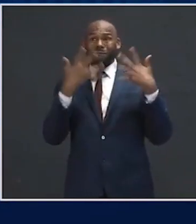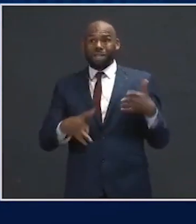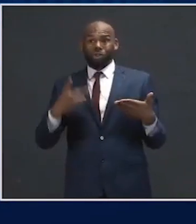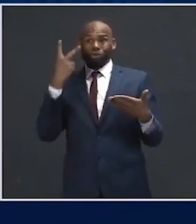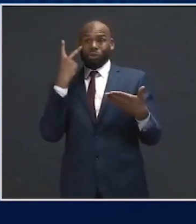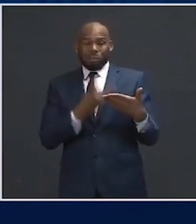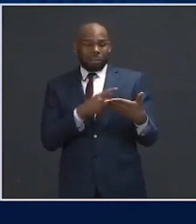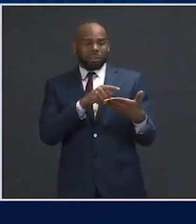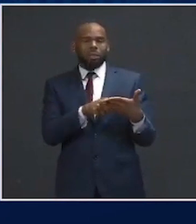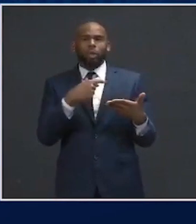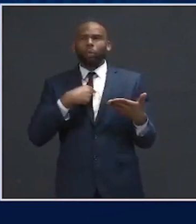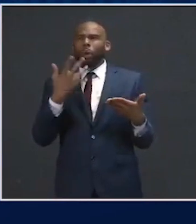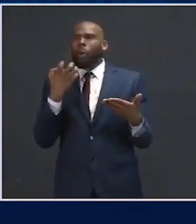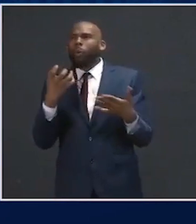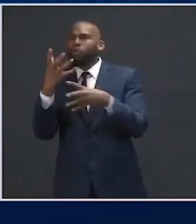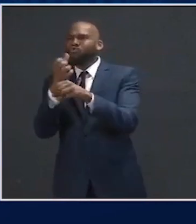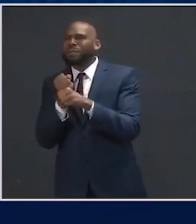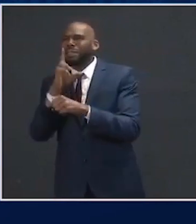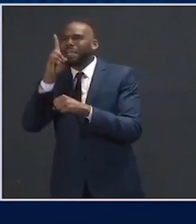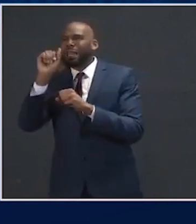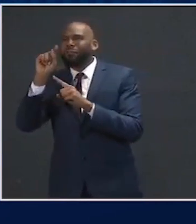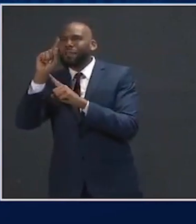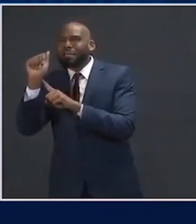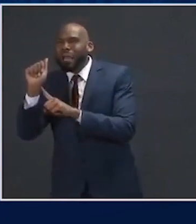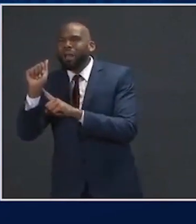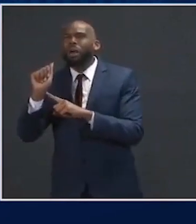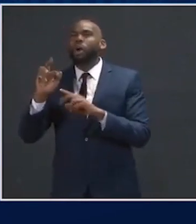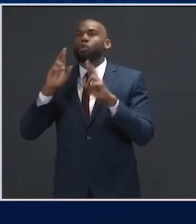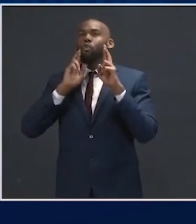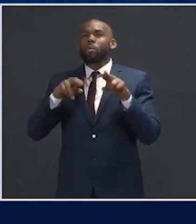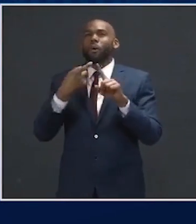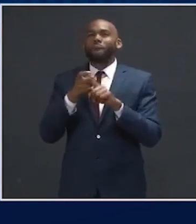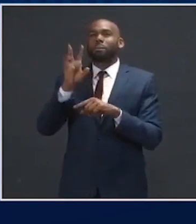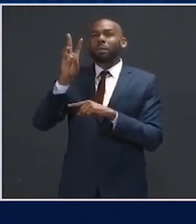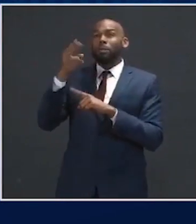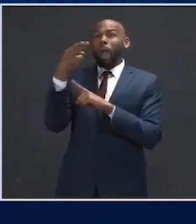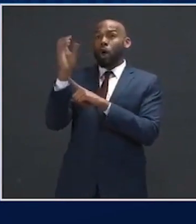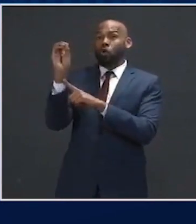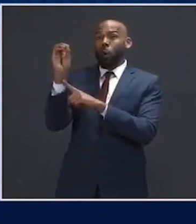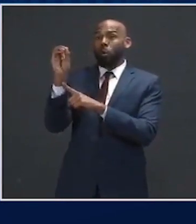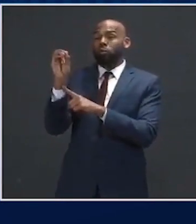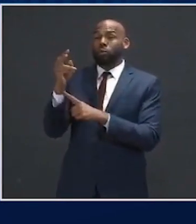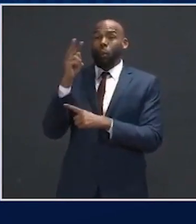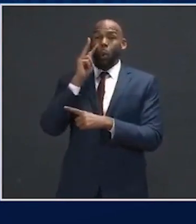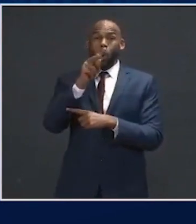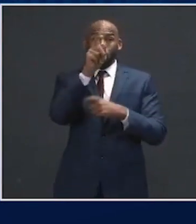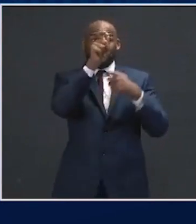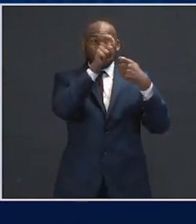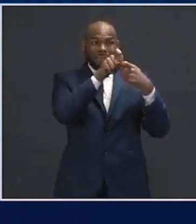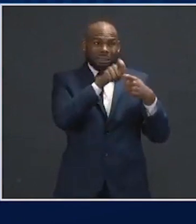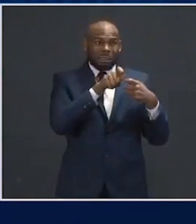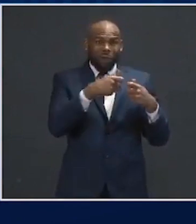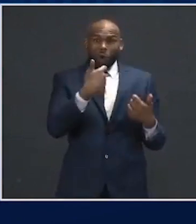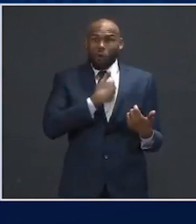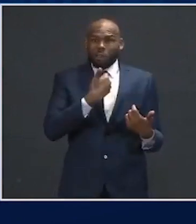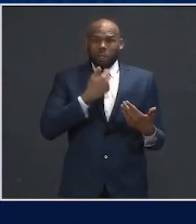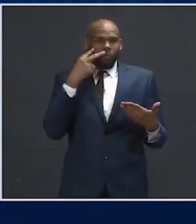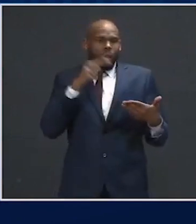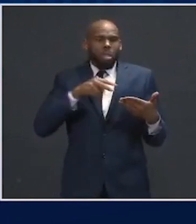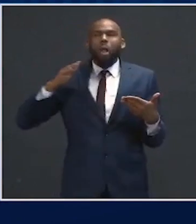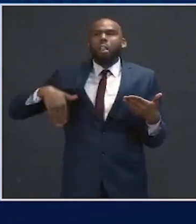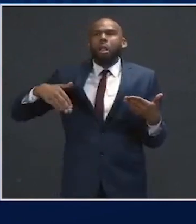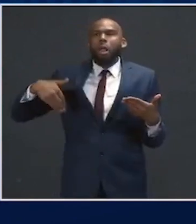receiving the report and the data from the WHO investigation. We haven't looked at the data specifically ourselves, so we'd like to do